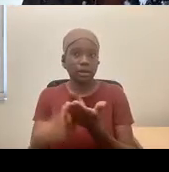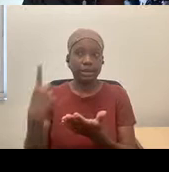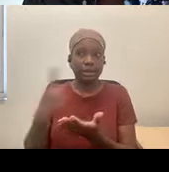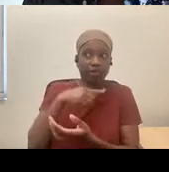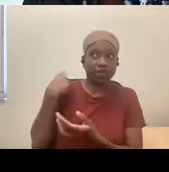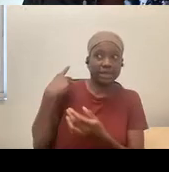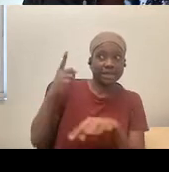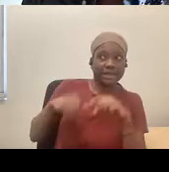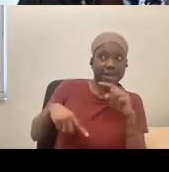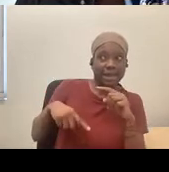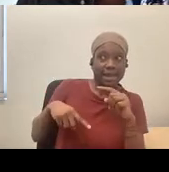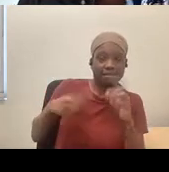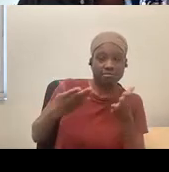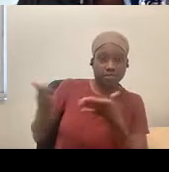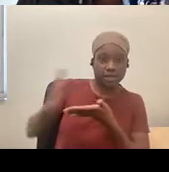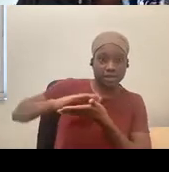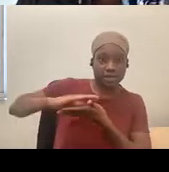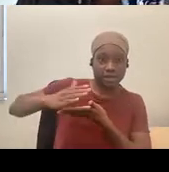in.